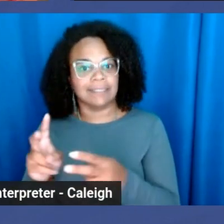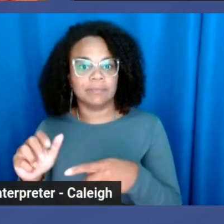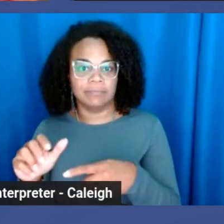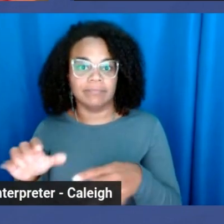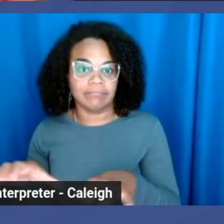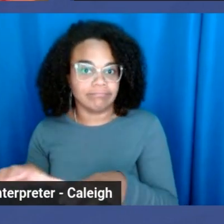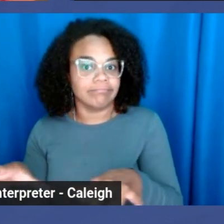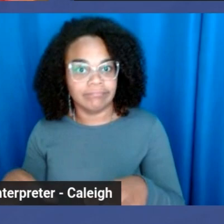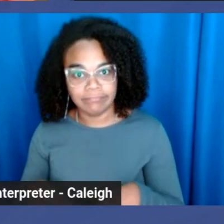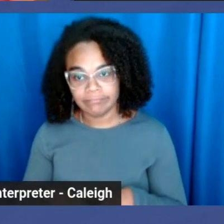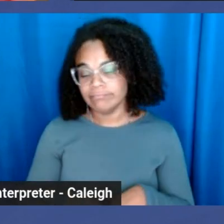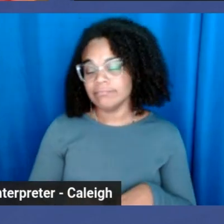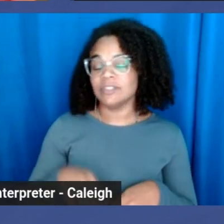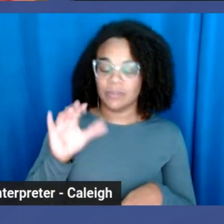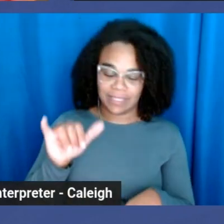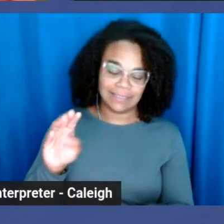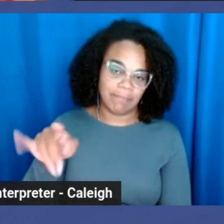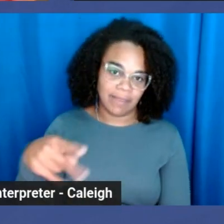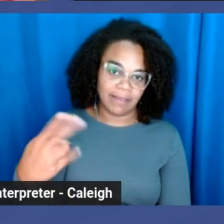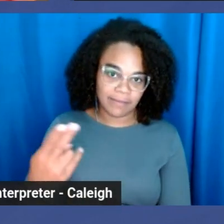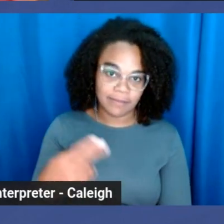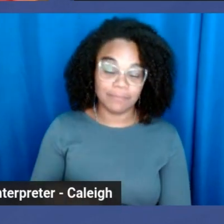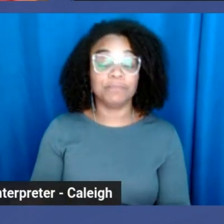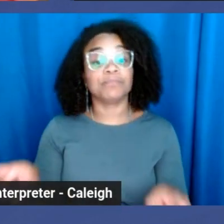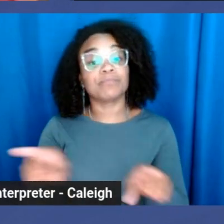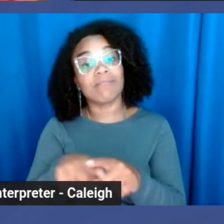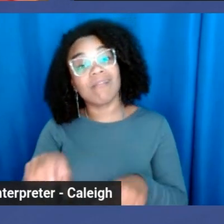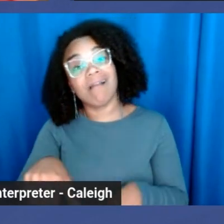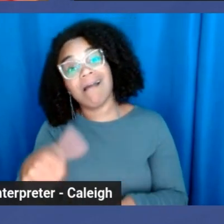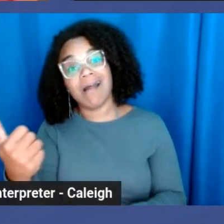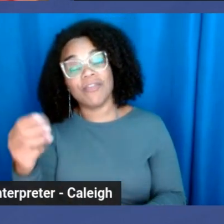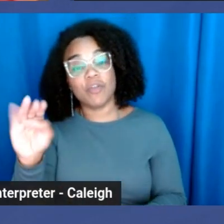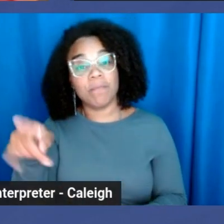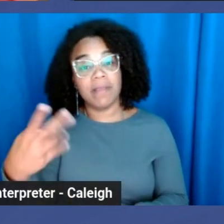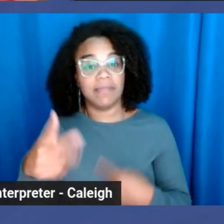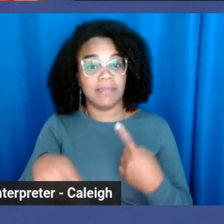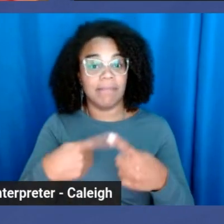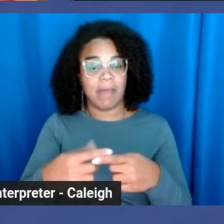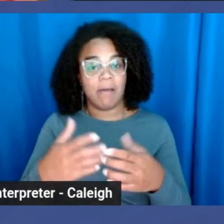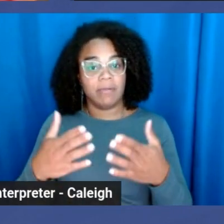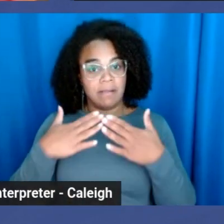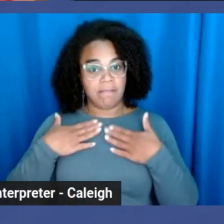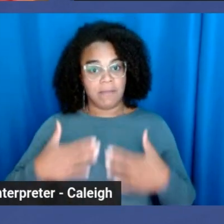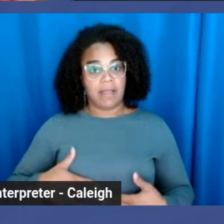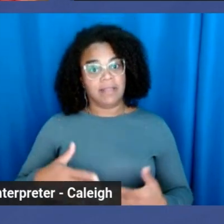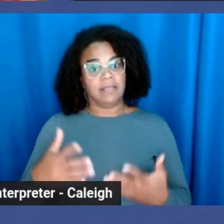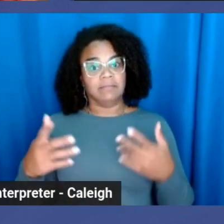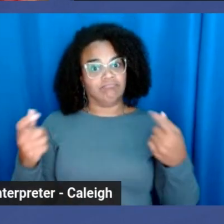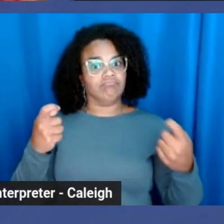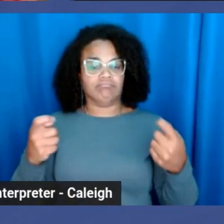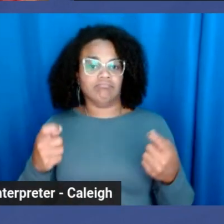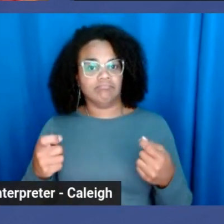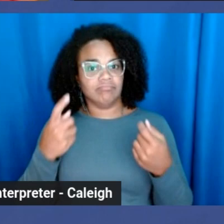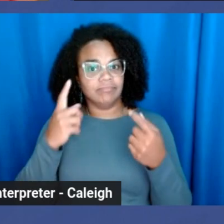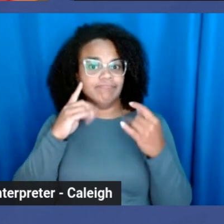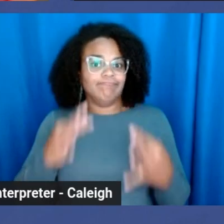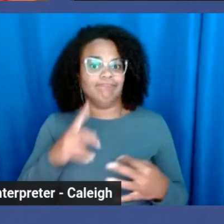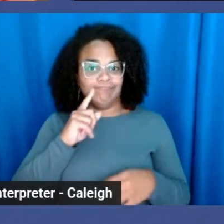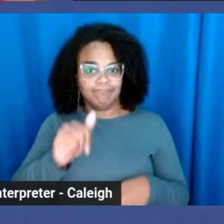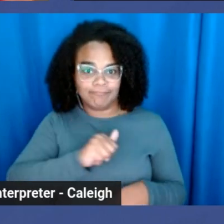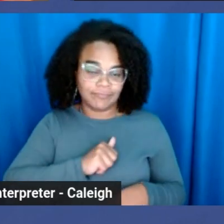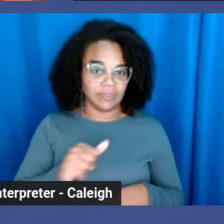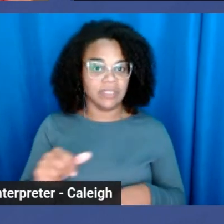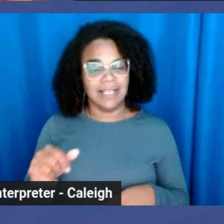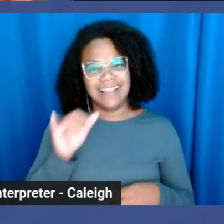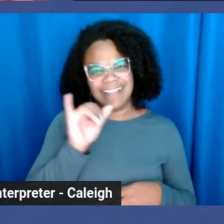myth that bodily autonomy and sexual rights undermine traditions, religions, or